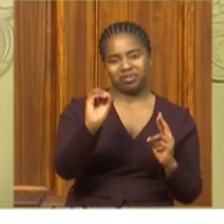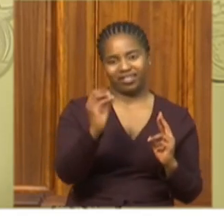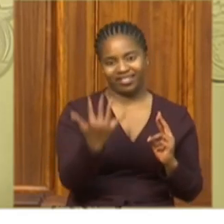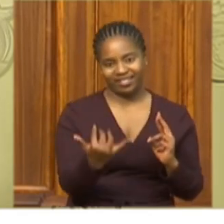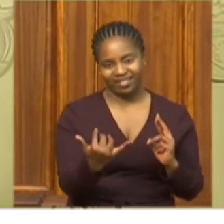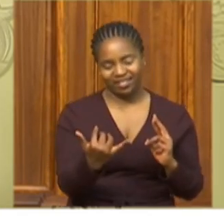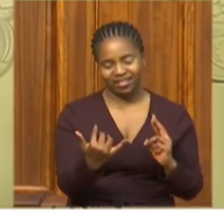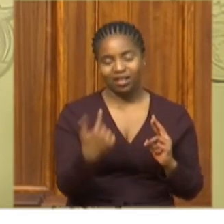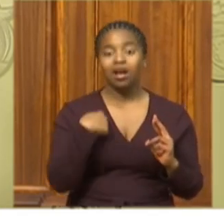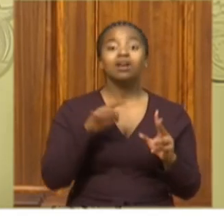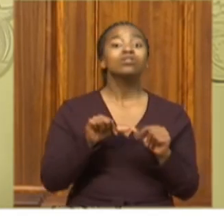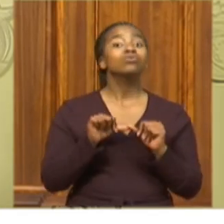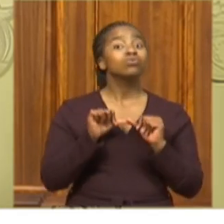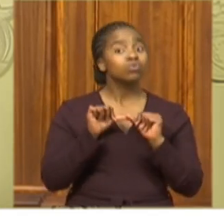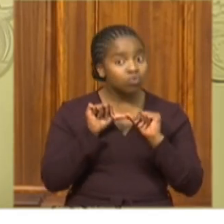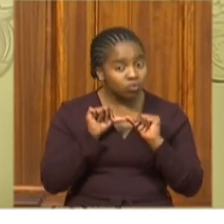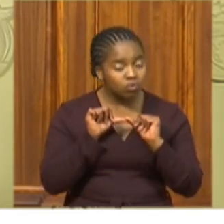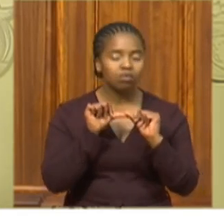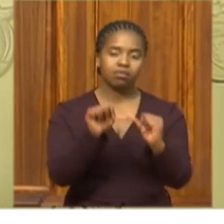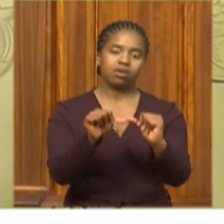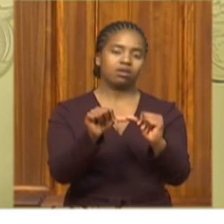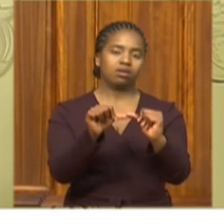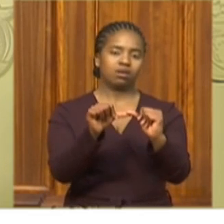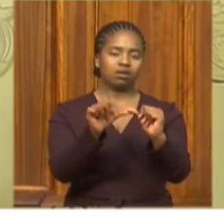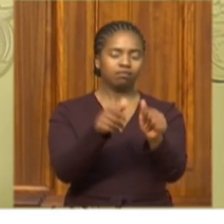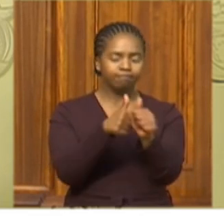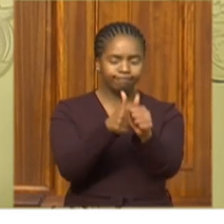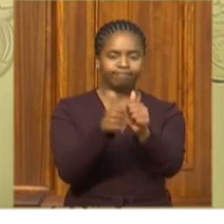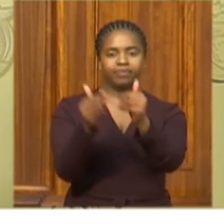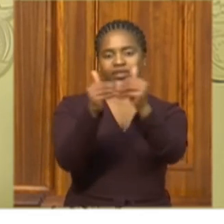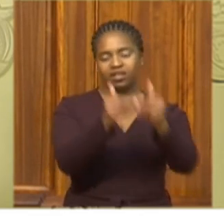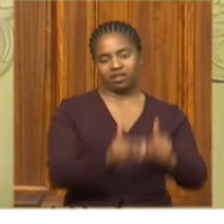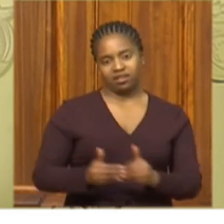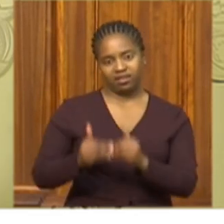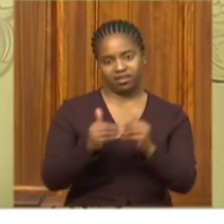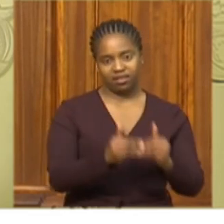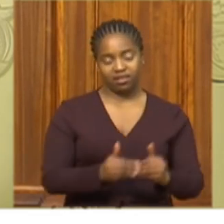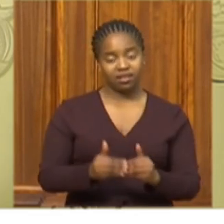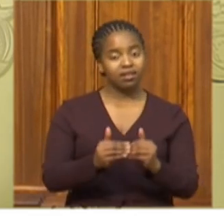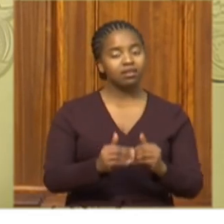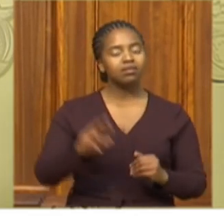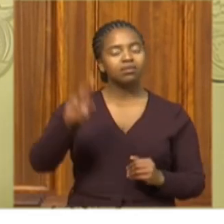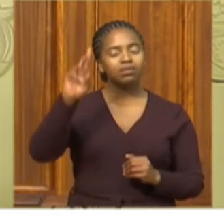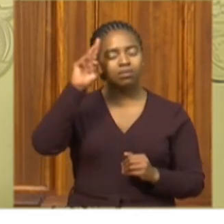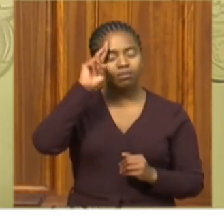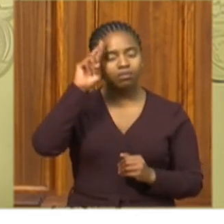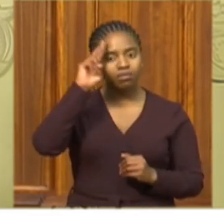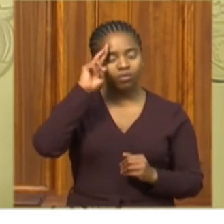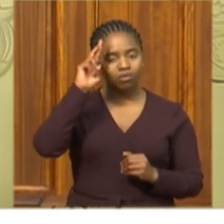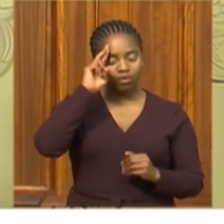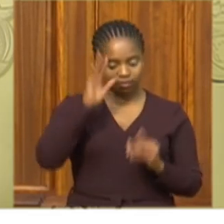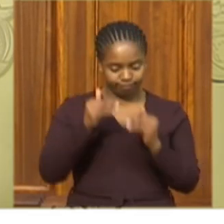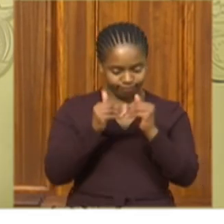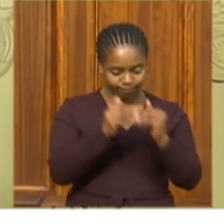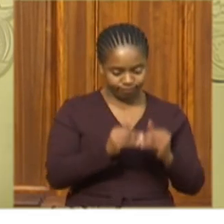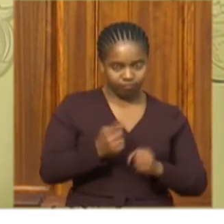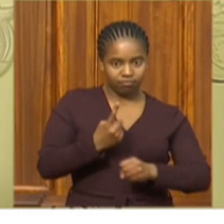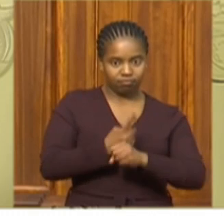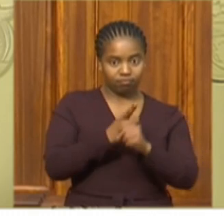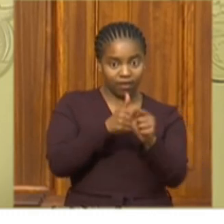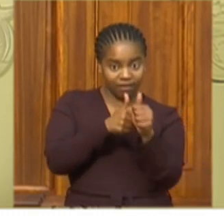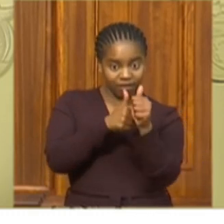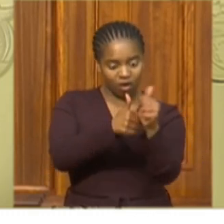to exercise the greatest caution and care and remain ever vigilant. Let